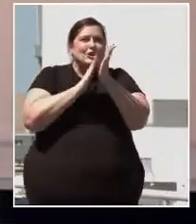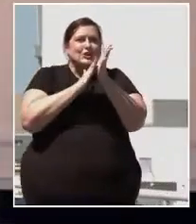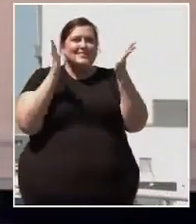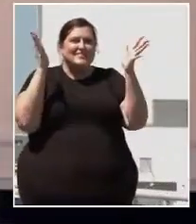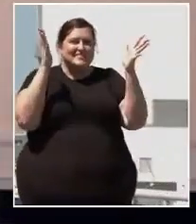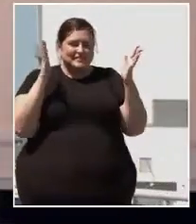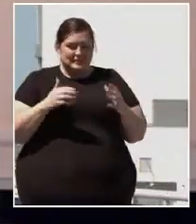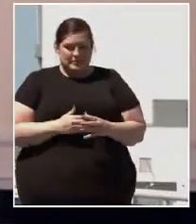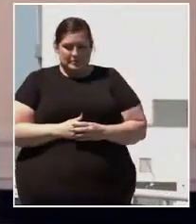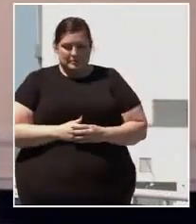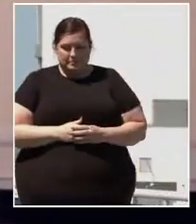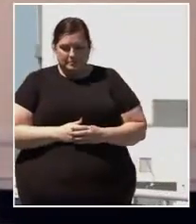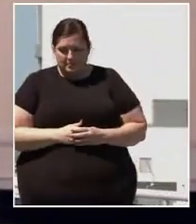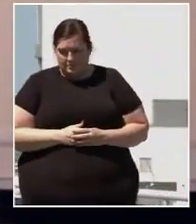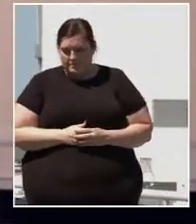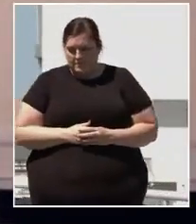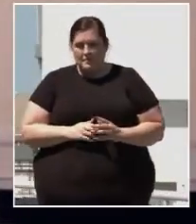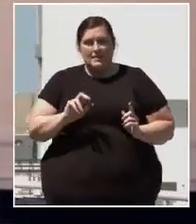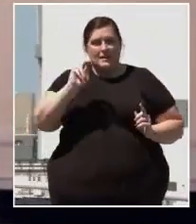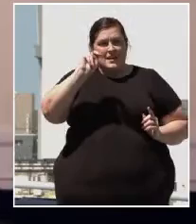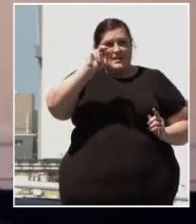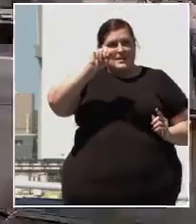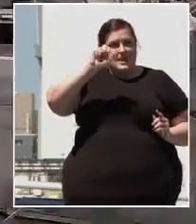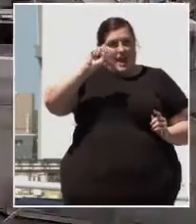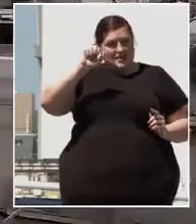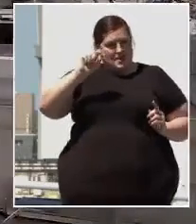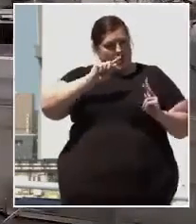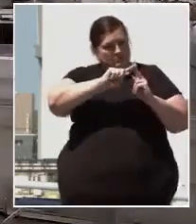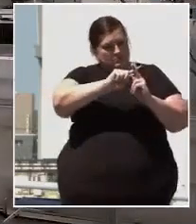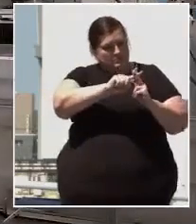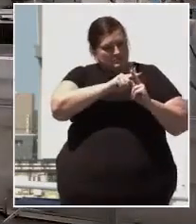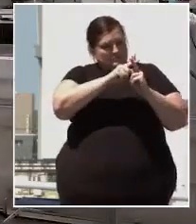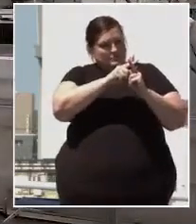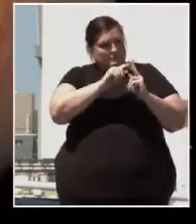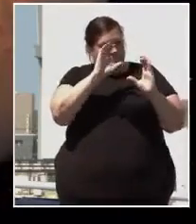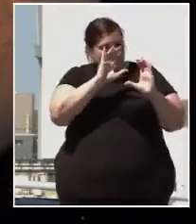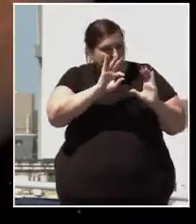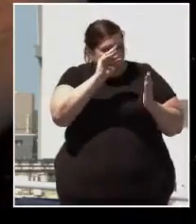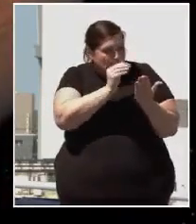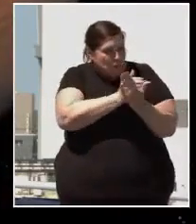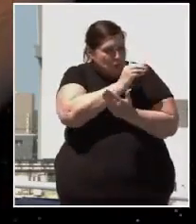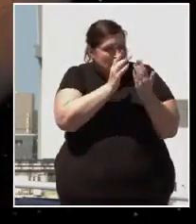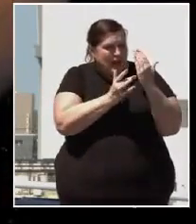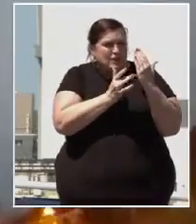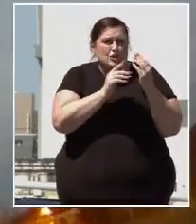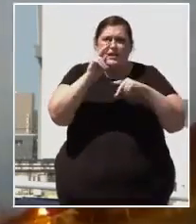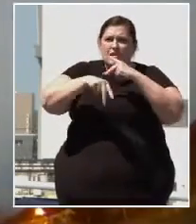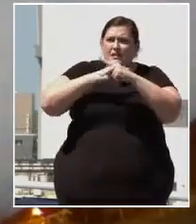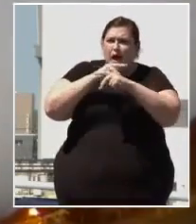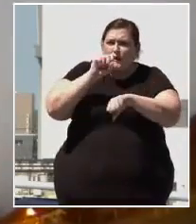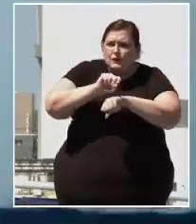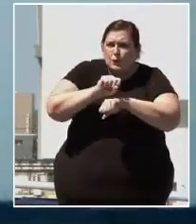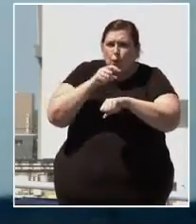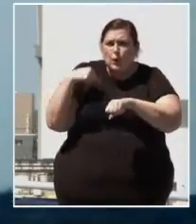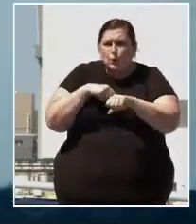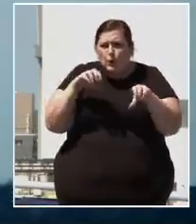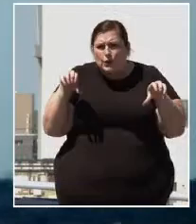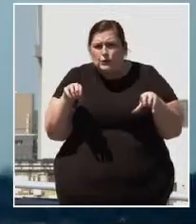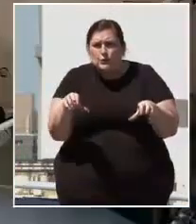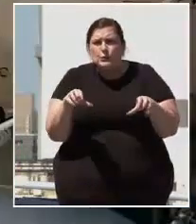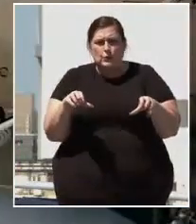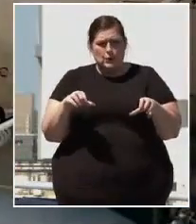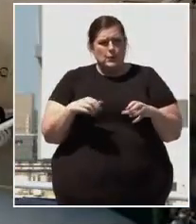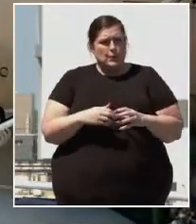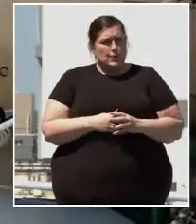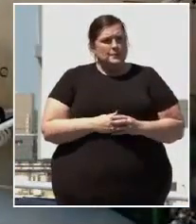own NASA does the trailblazing with technology the kind of work we do you can't rest on your laurels and say okay